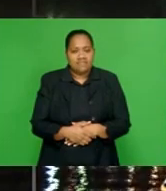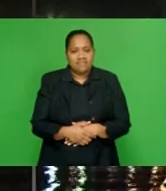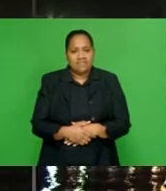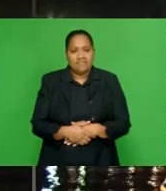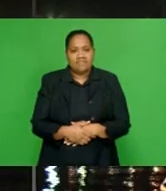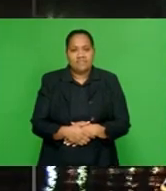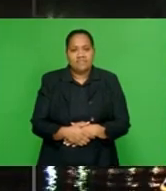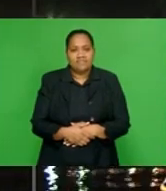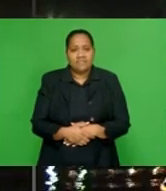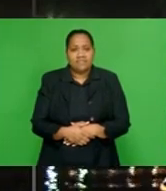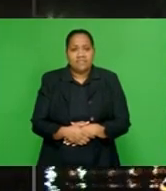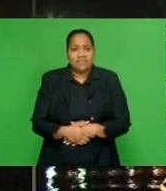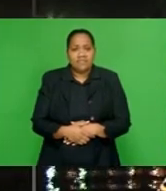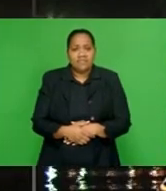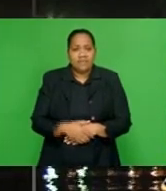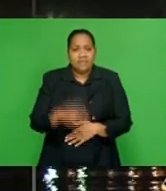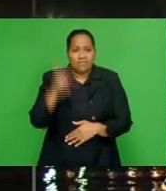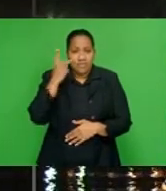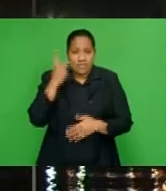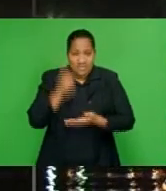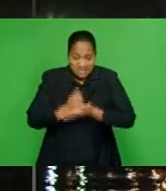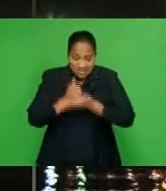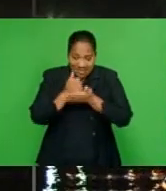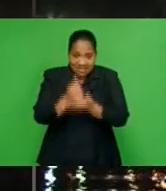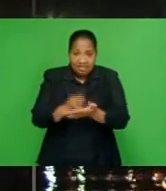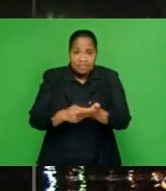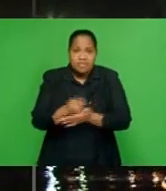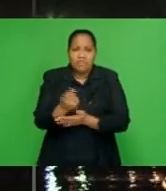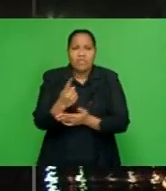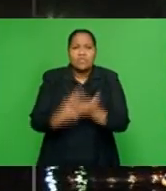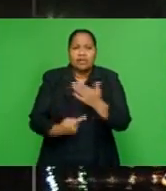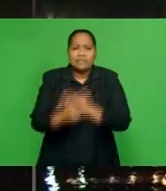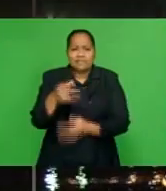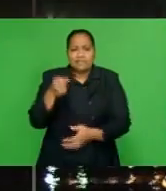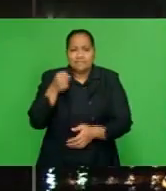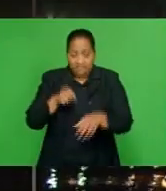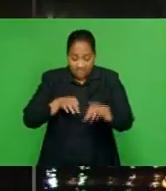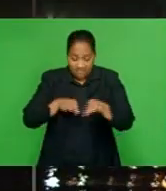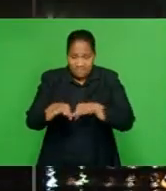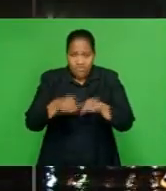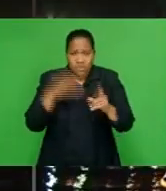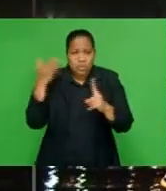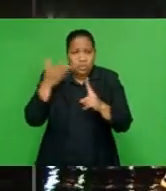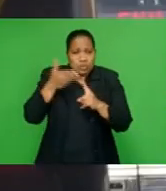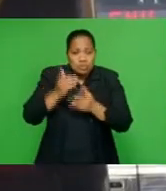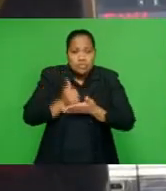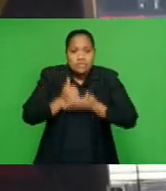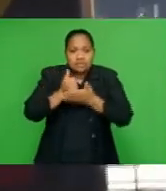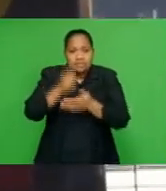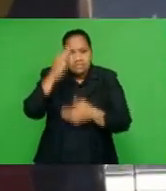The Parenthood Assistance Payments has been suspended. The scheme was aimed at assisting mothers from families with a household income